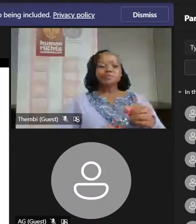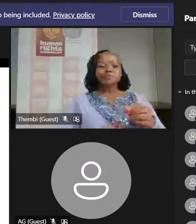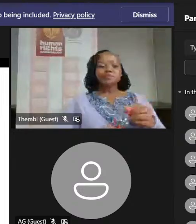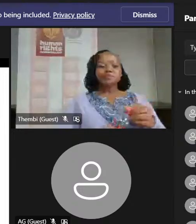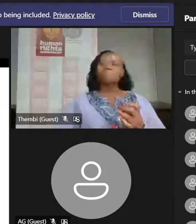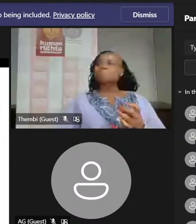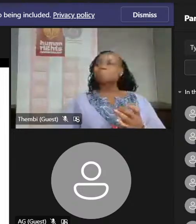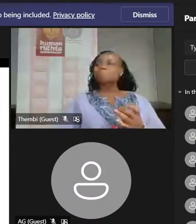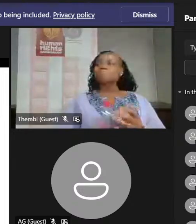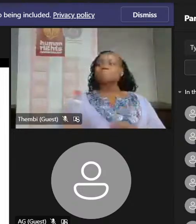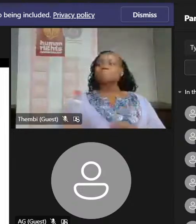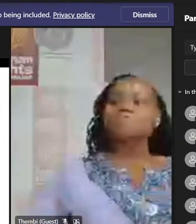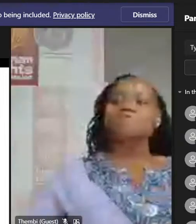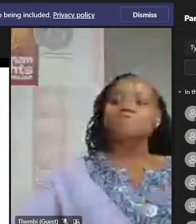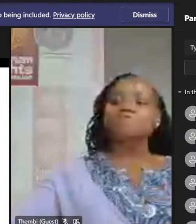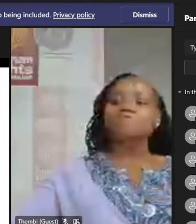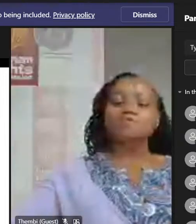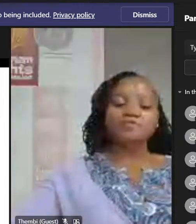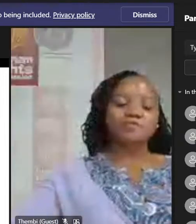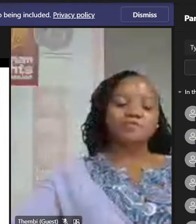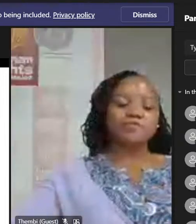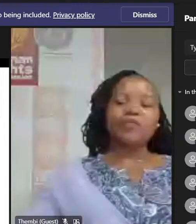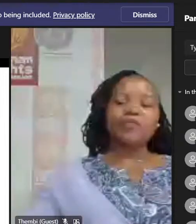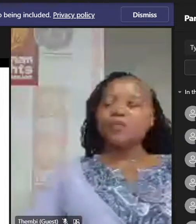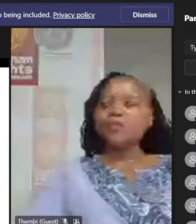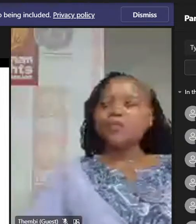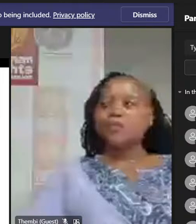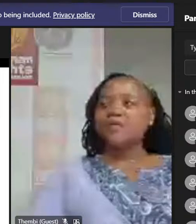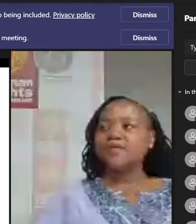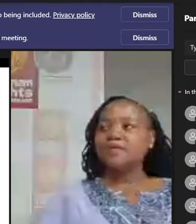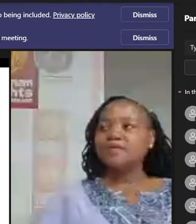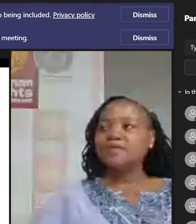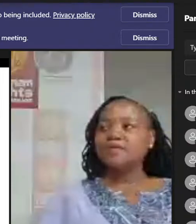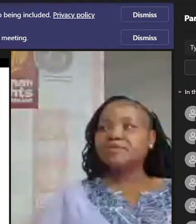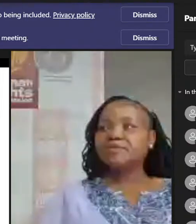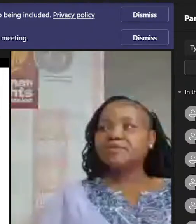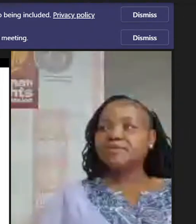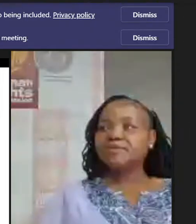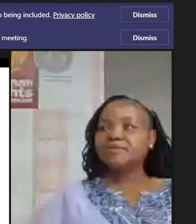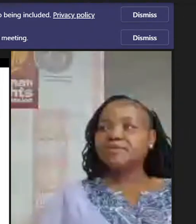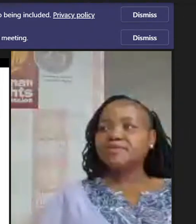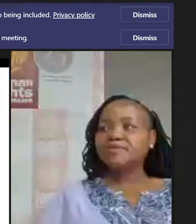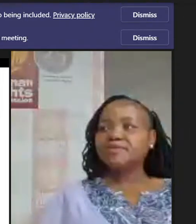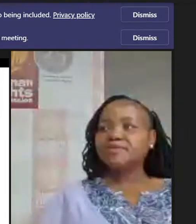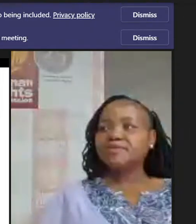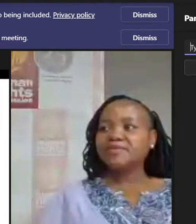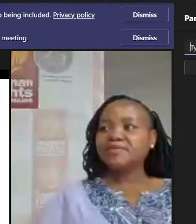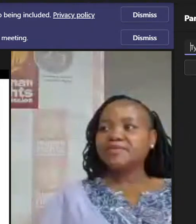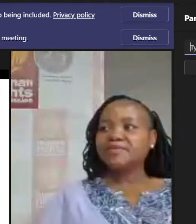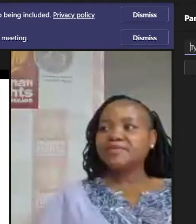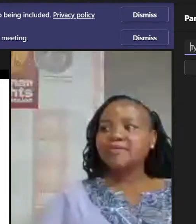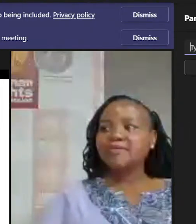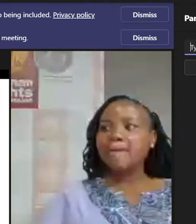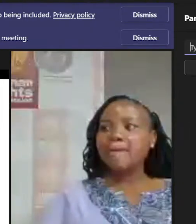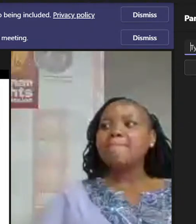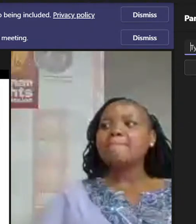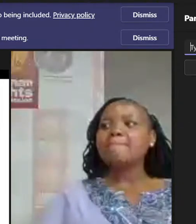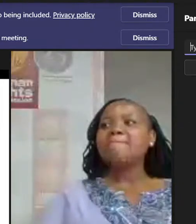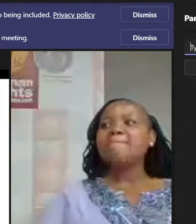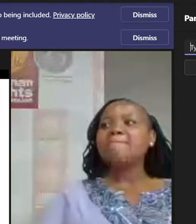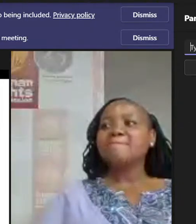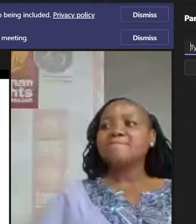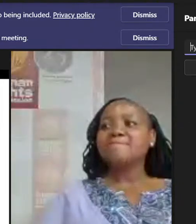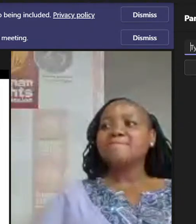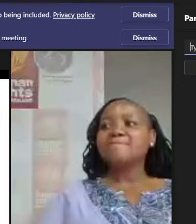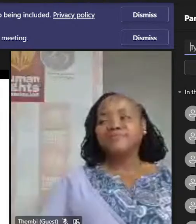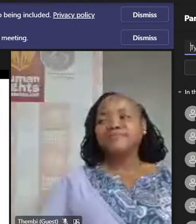Thank you, Commissioner. Thank you, Prof. I think if we do have any follow-up questions, we will provide them in